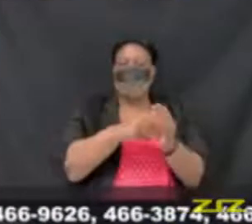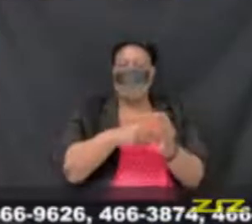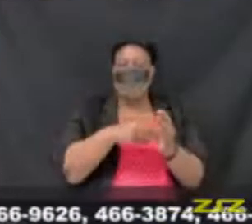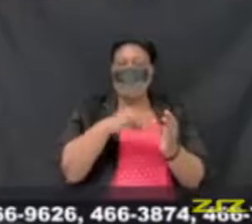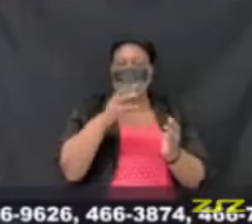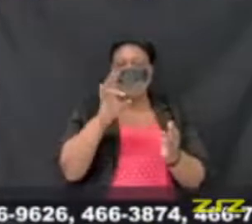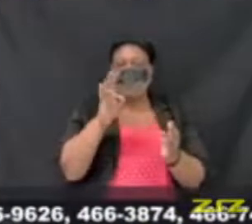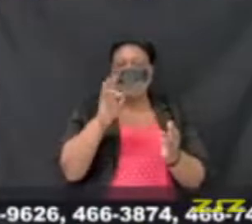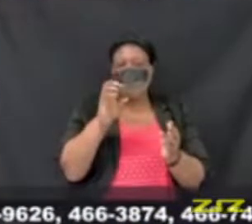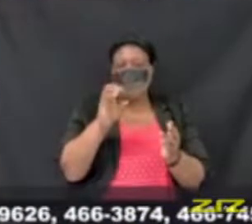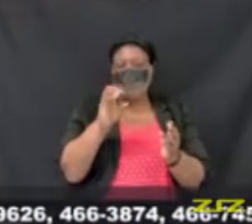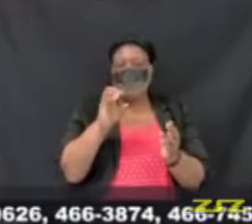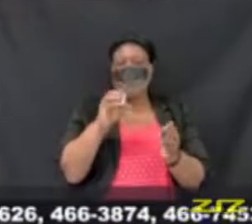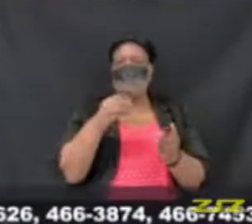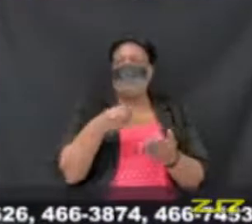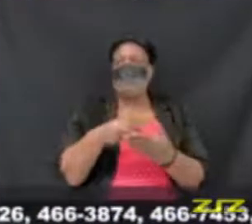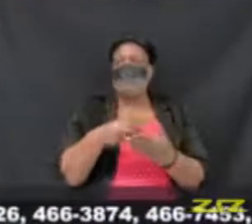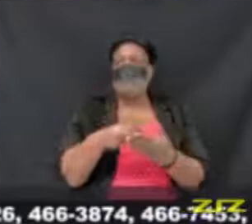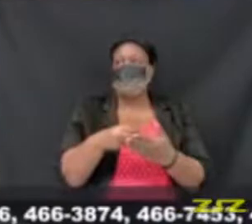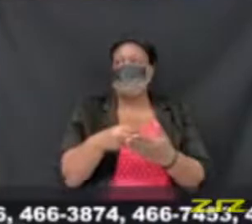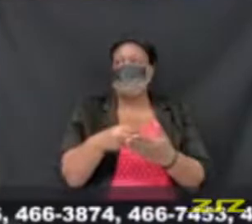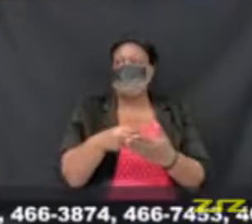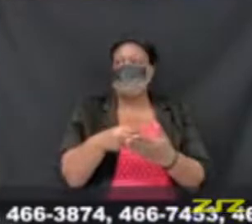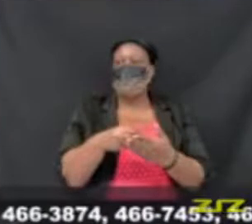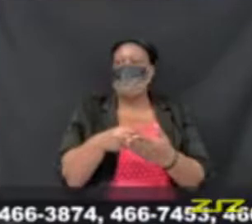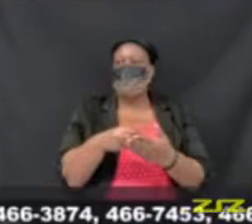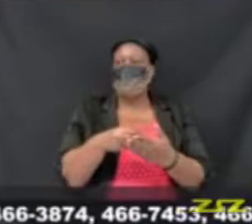I think we've utilized almost